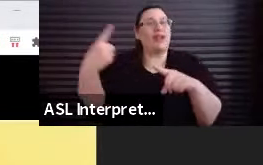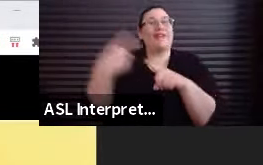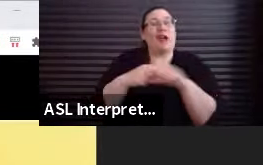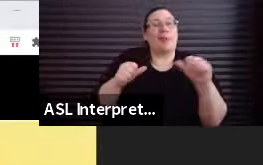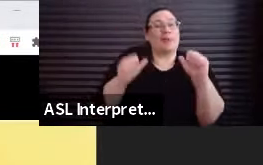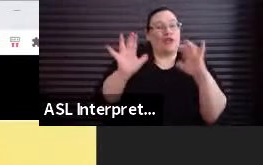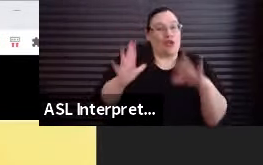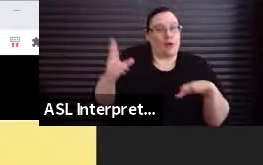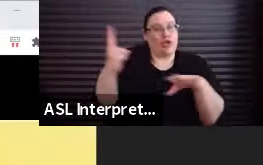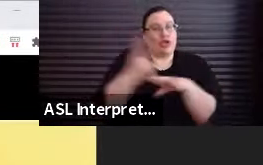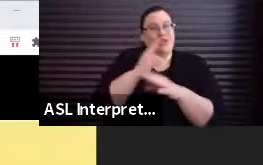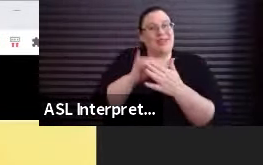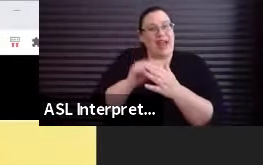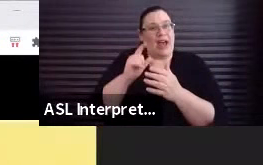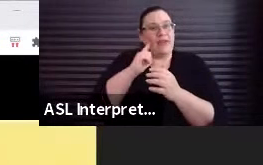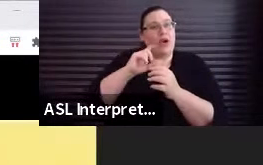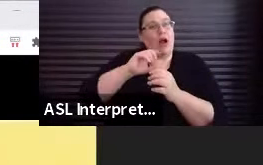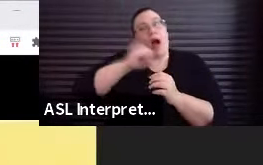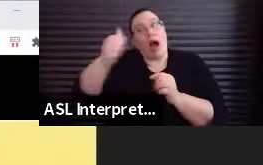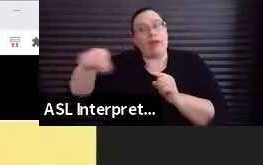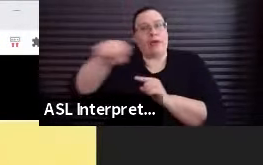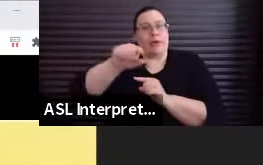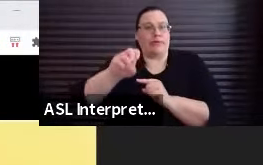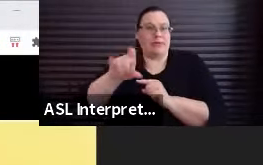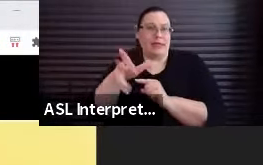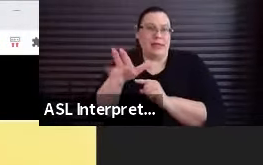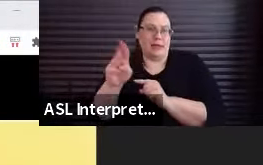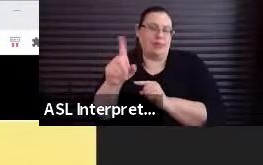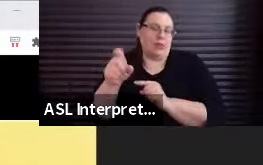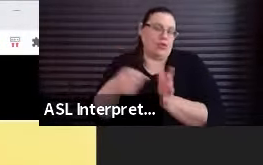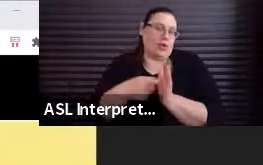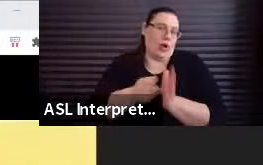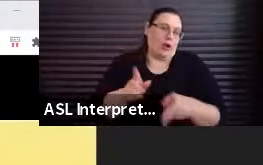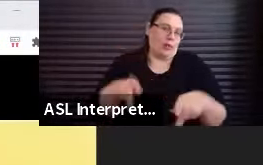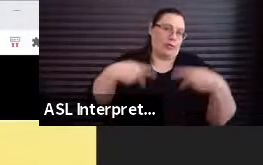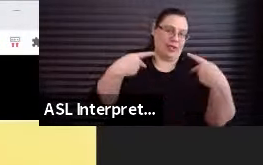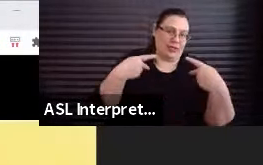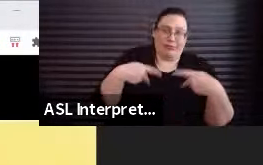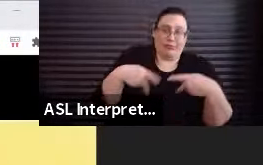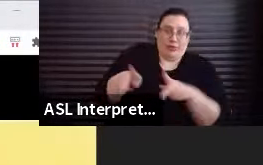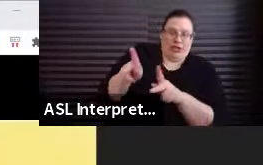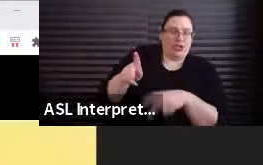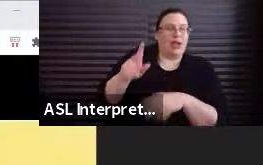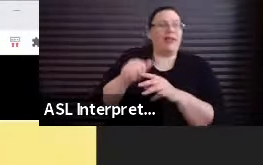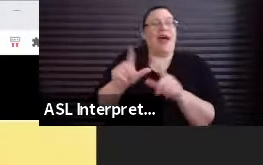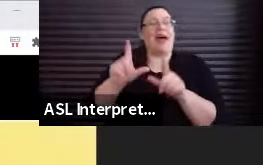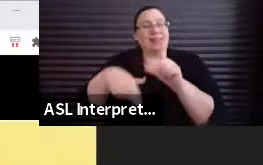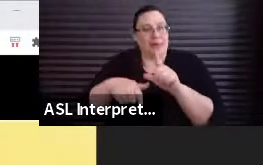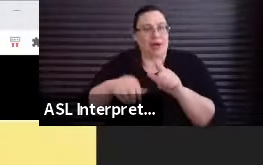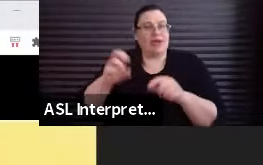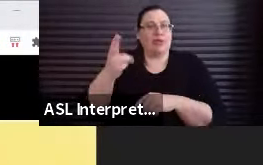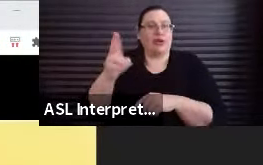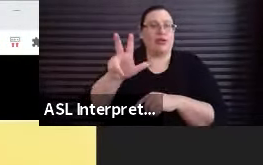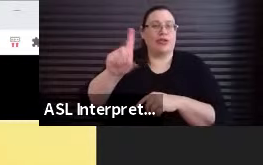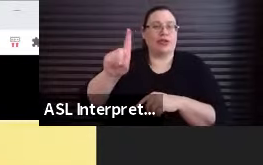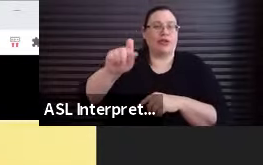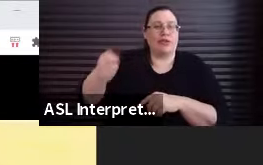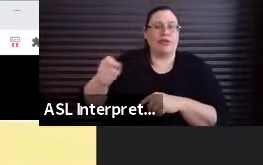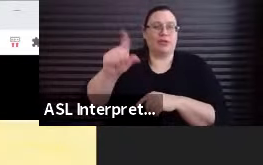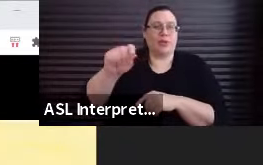use it in any other medium. And this waiver also expires March 31st, 2022.